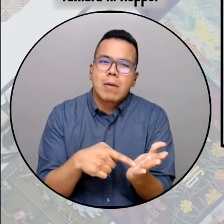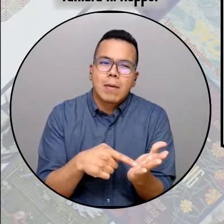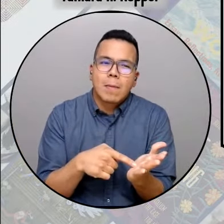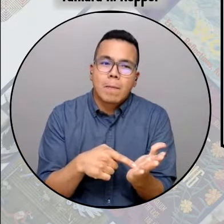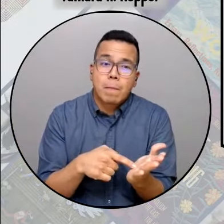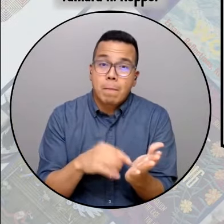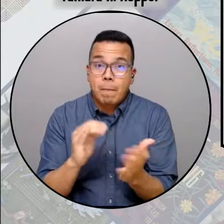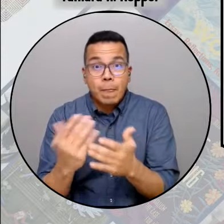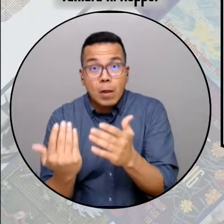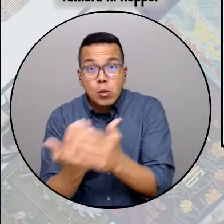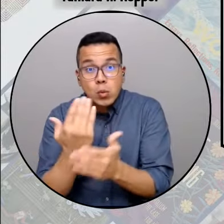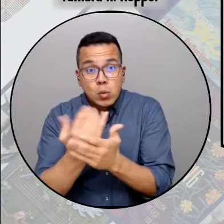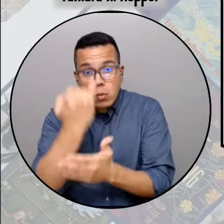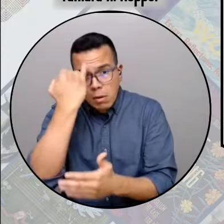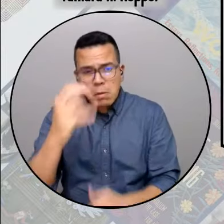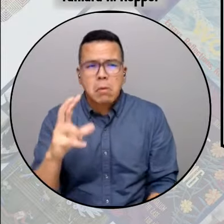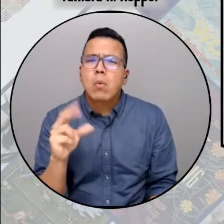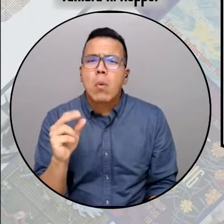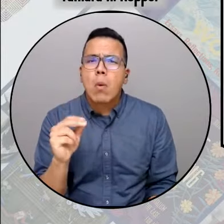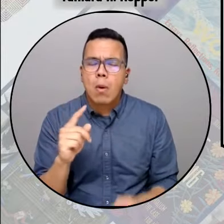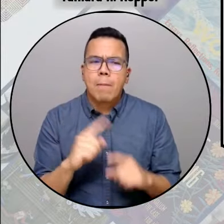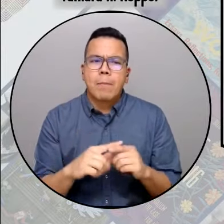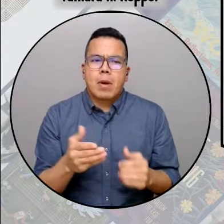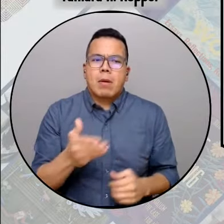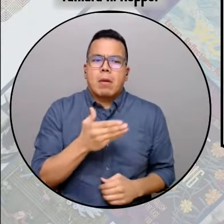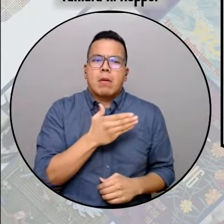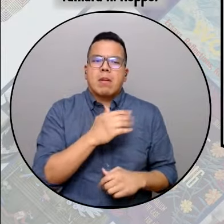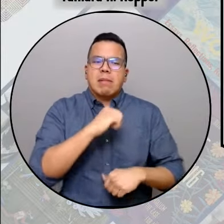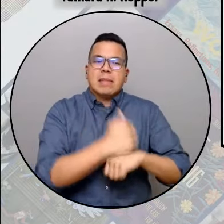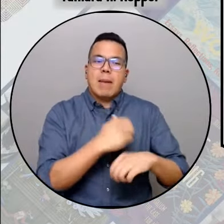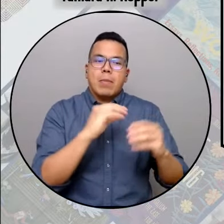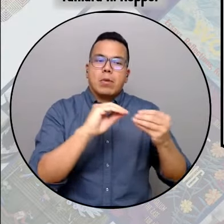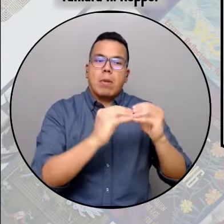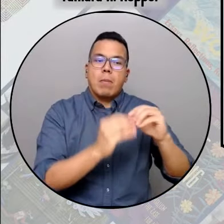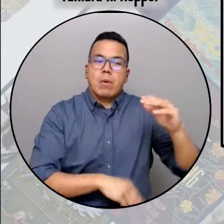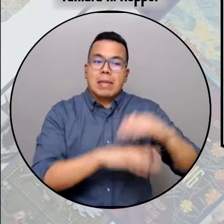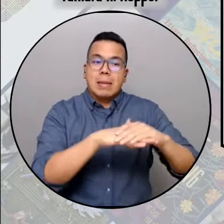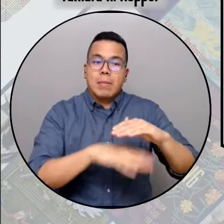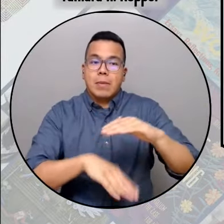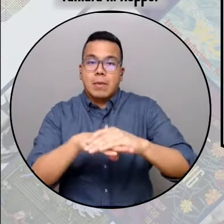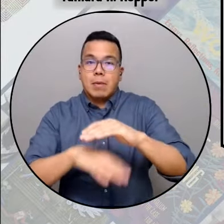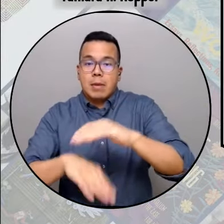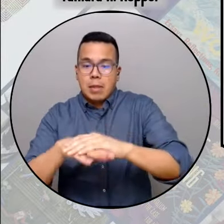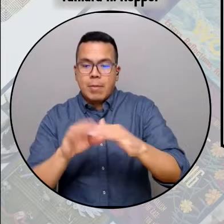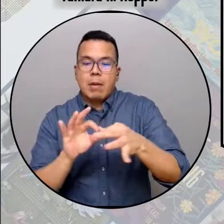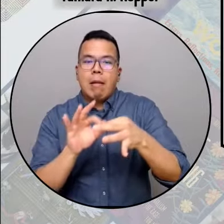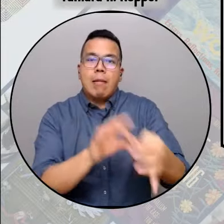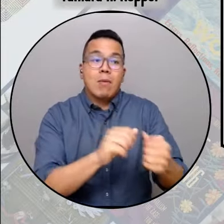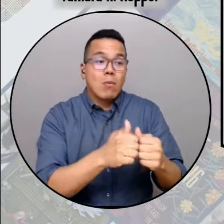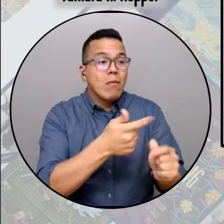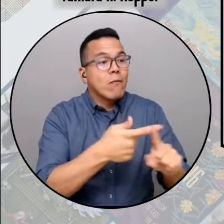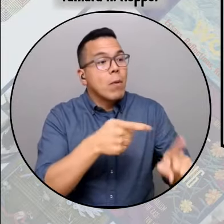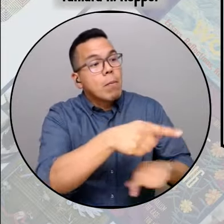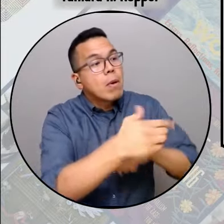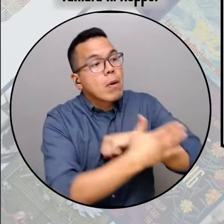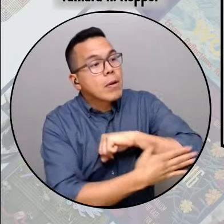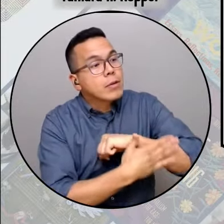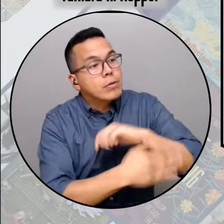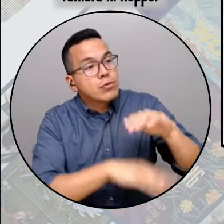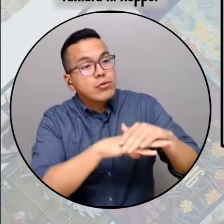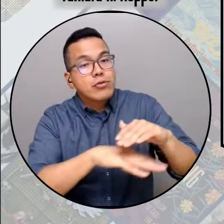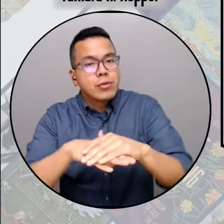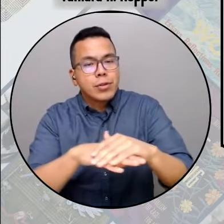these limits and wanting to also associate these numerical limits with nationality, right, is also part of kind of some of